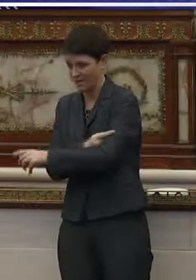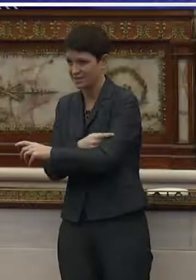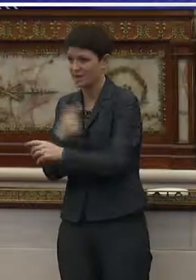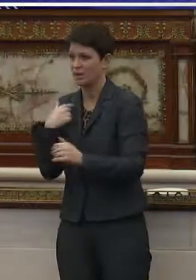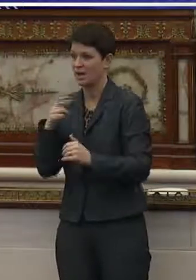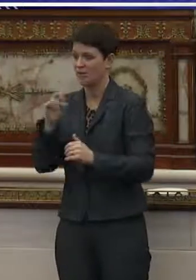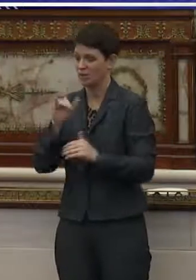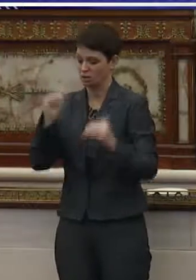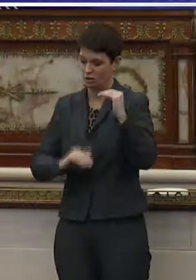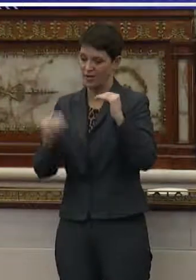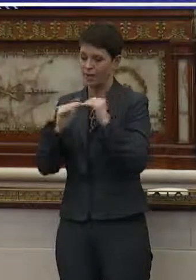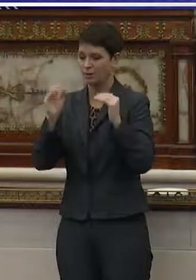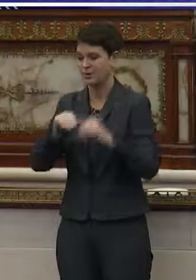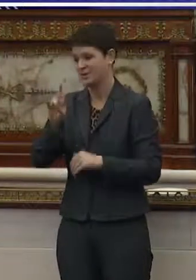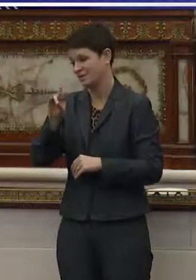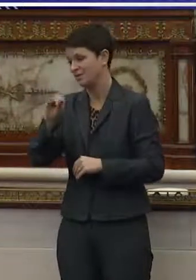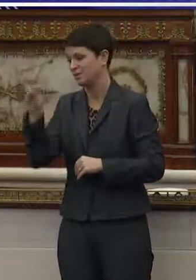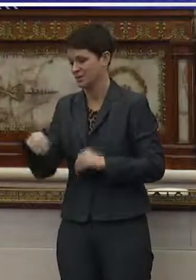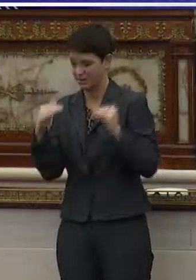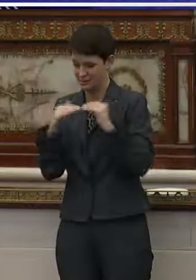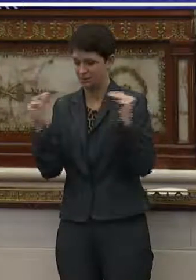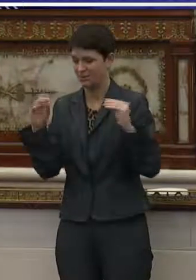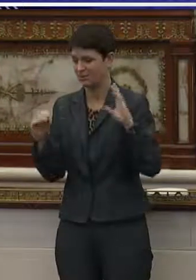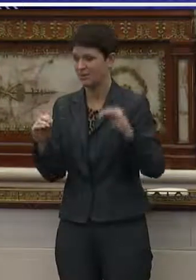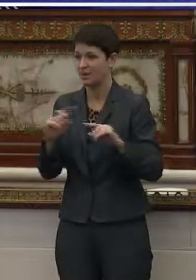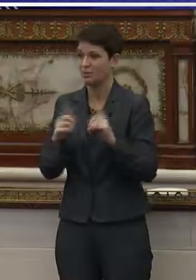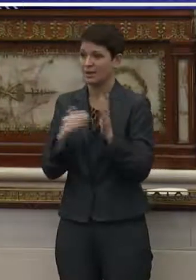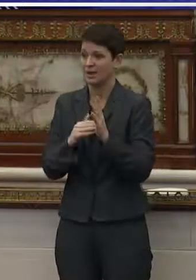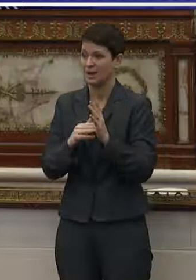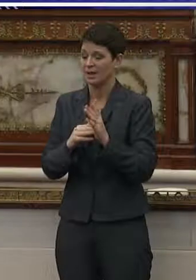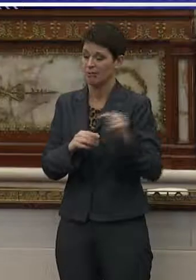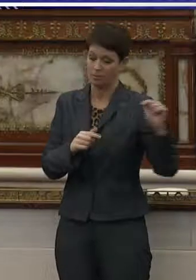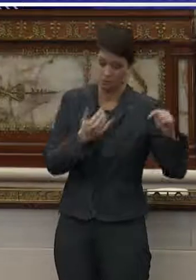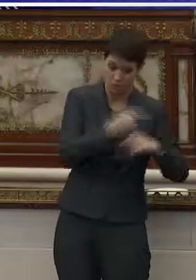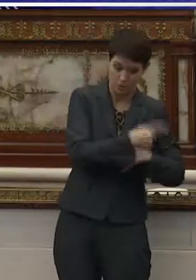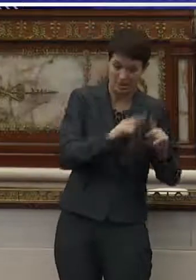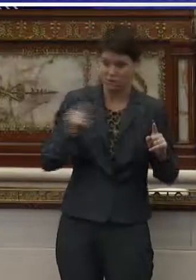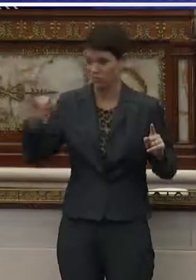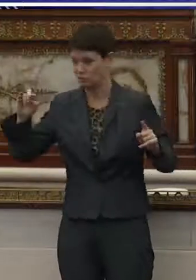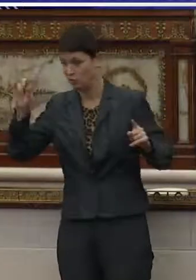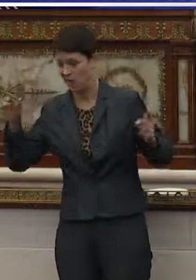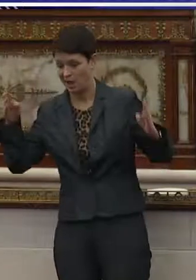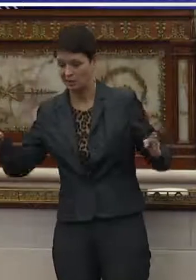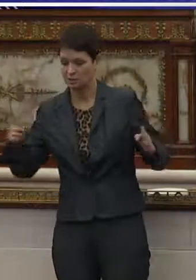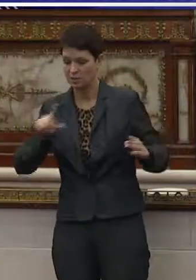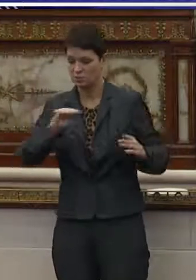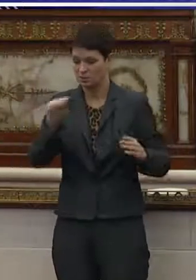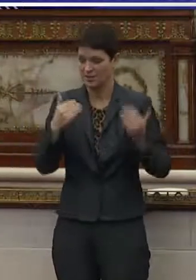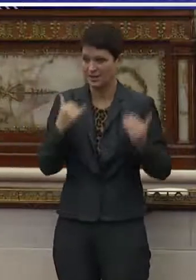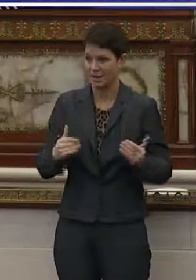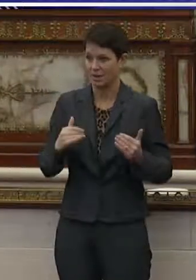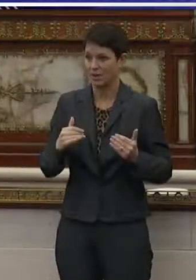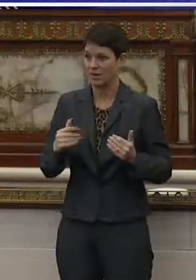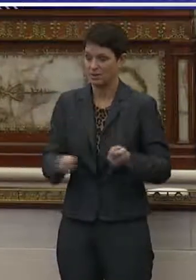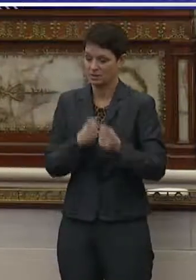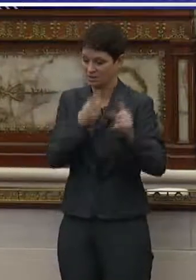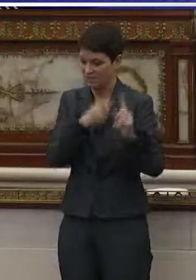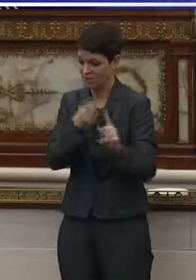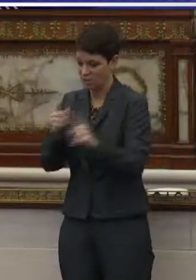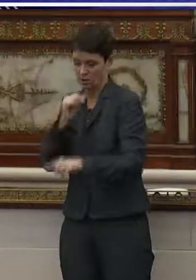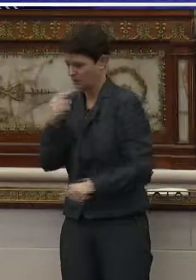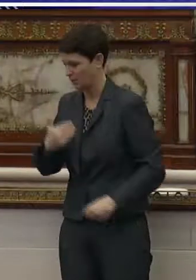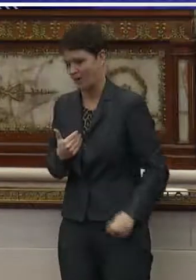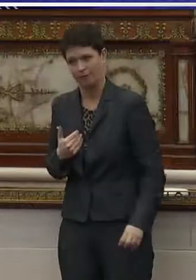racial equity in that 70%. It's going to take us a while to get from here to there. So for 20% now, I haven't laid out an intermediate target,